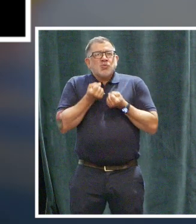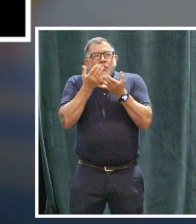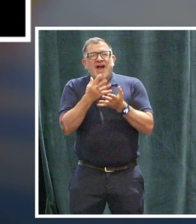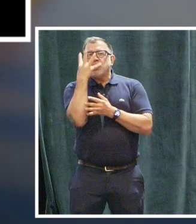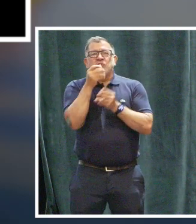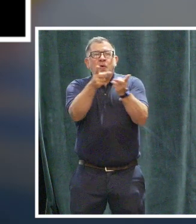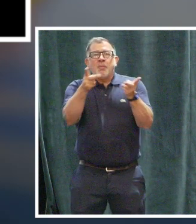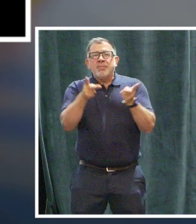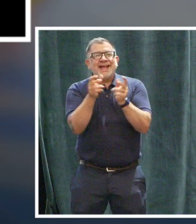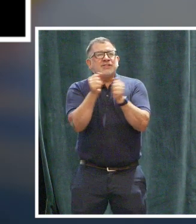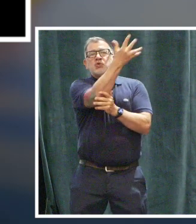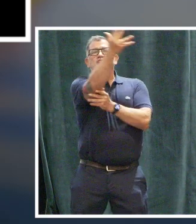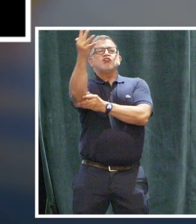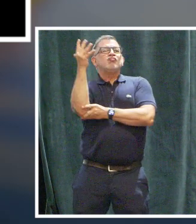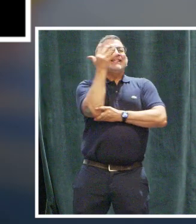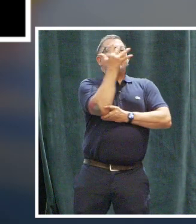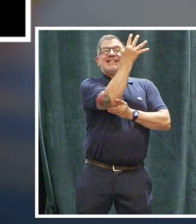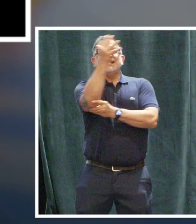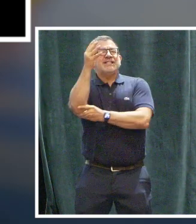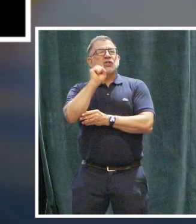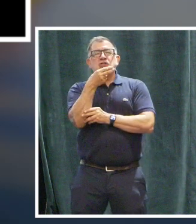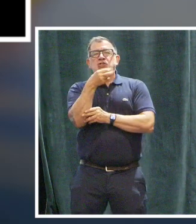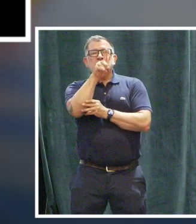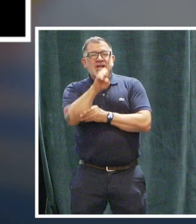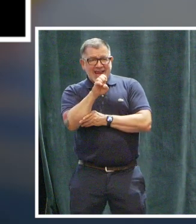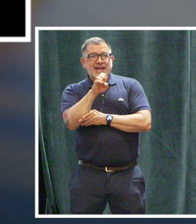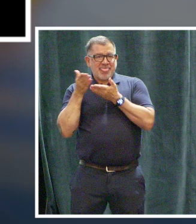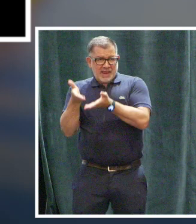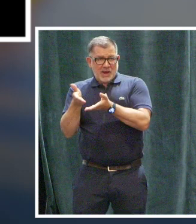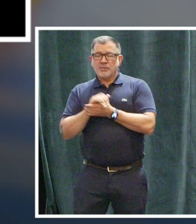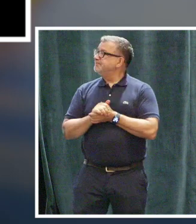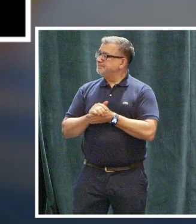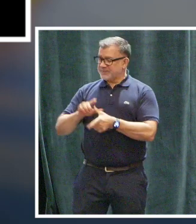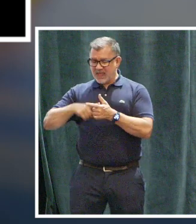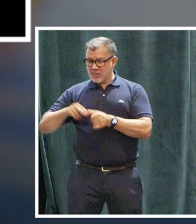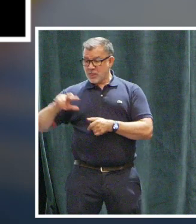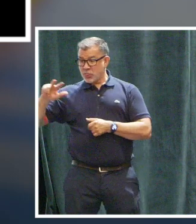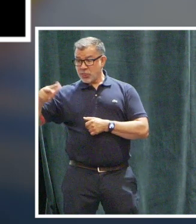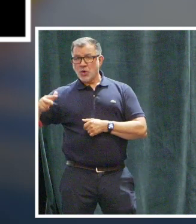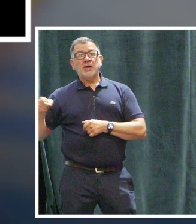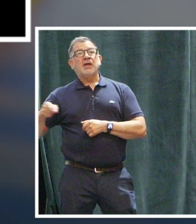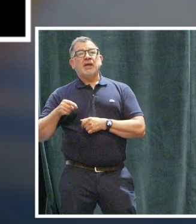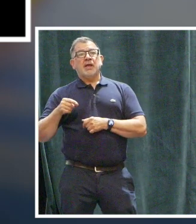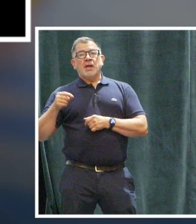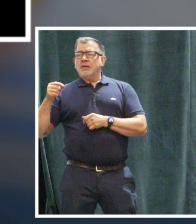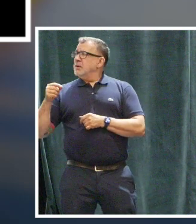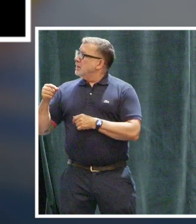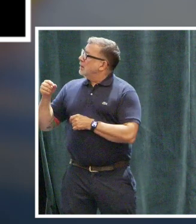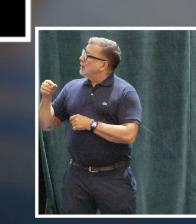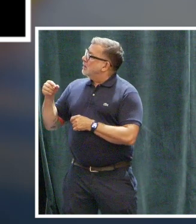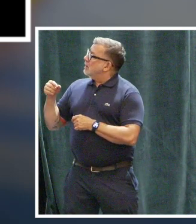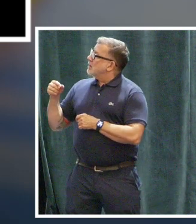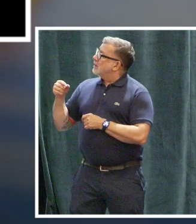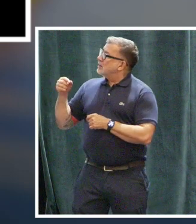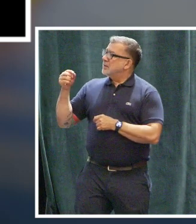of shade by planting trees all along the back of that bench. And then finally, we have West Thames Street. And the great